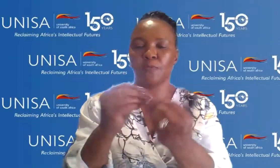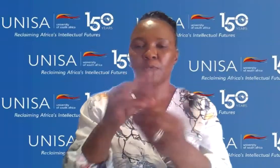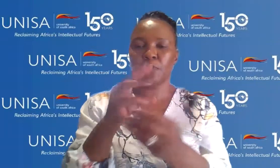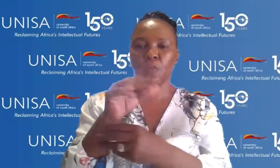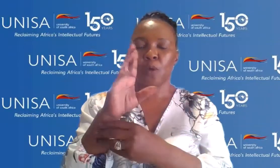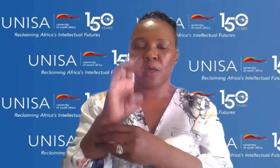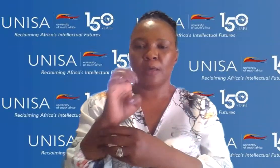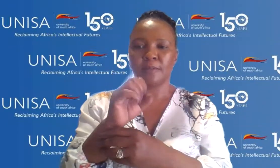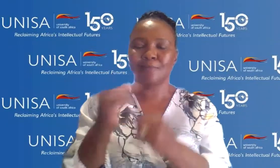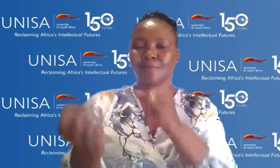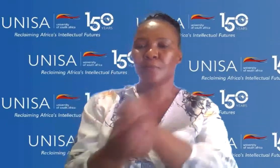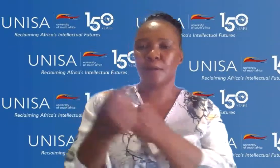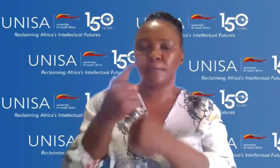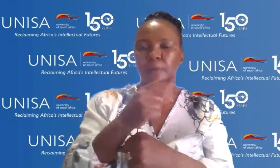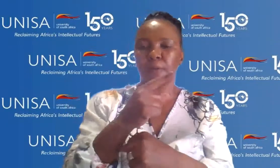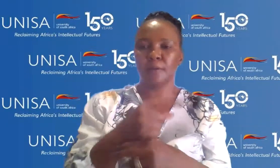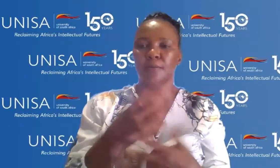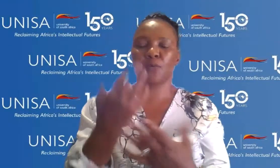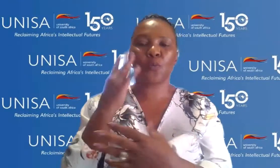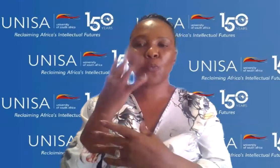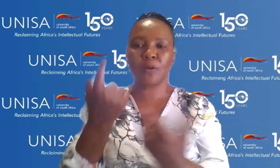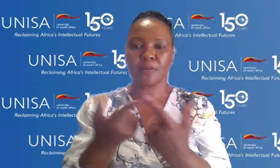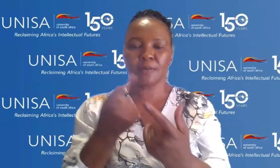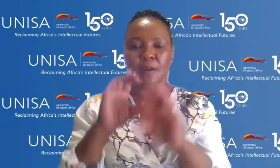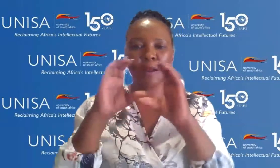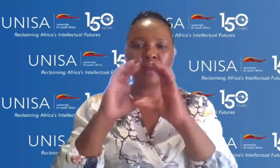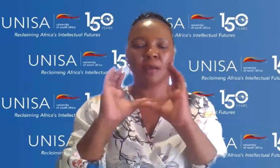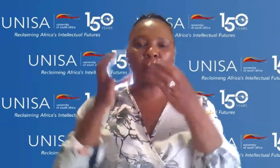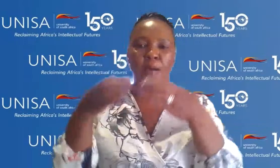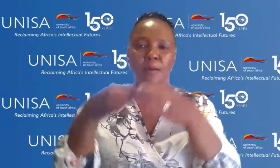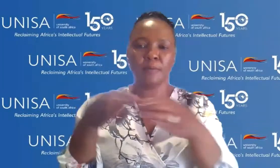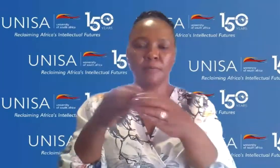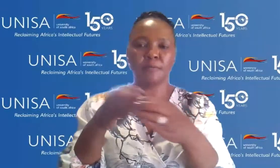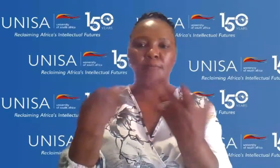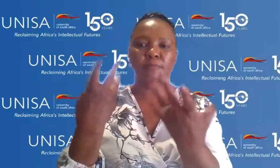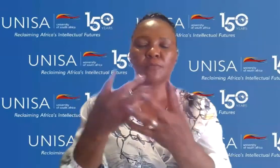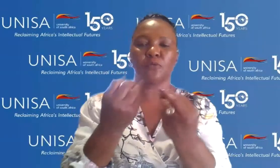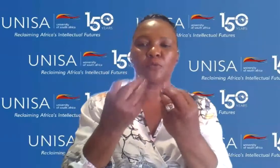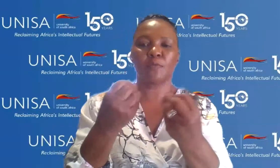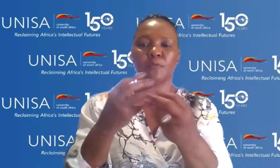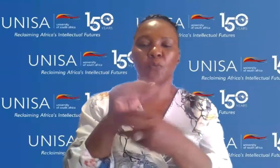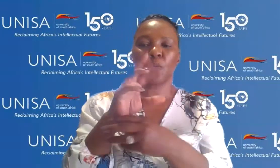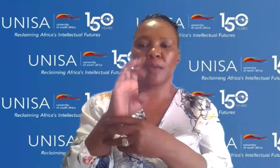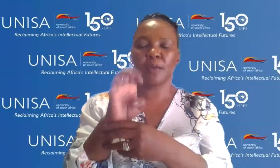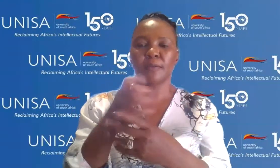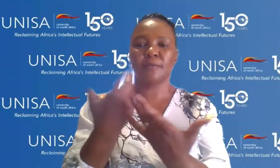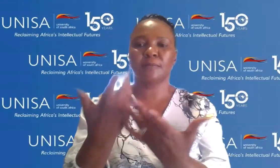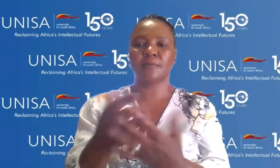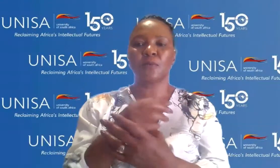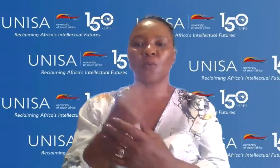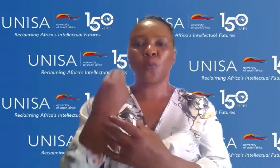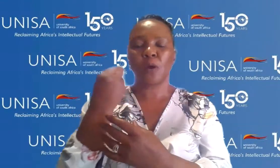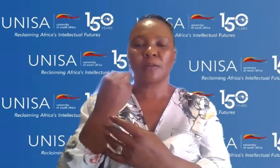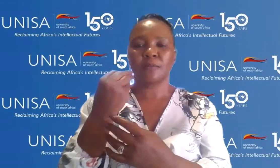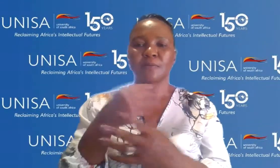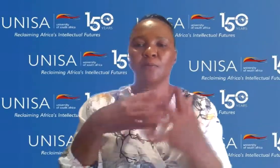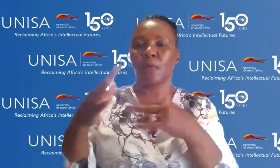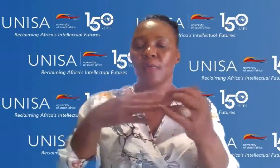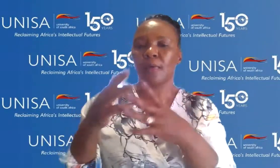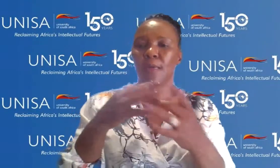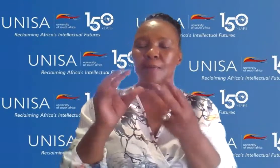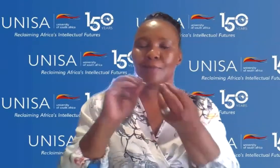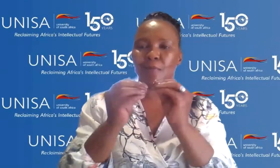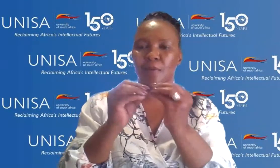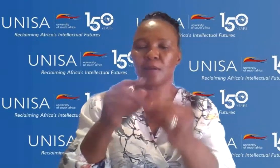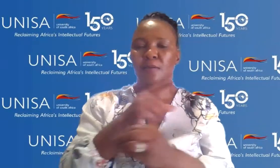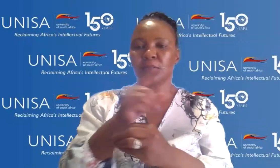because companies, and I'm talking about software vendors, your WhatsApp, whenever they create these